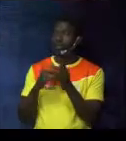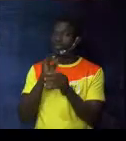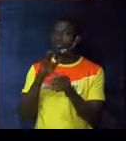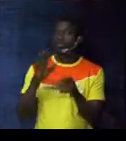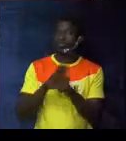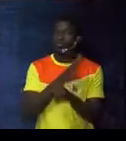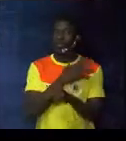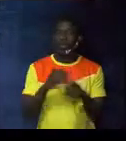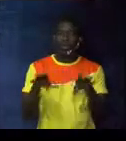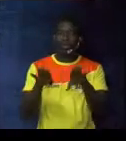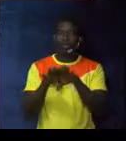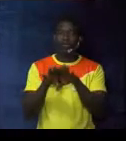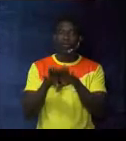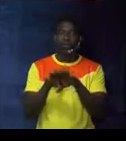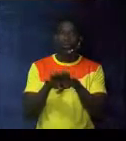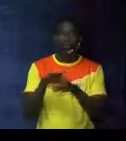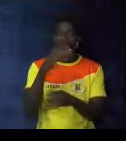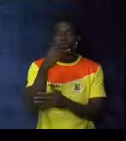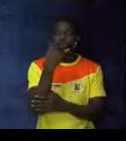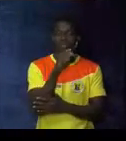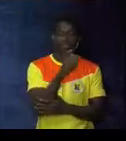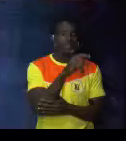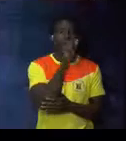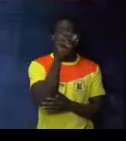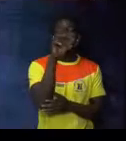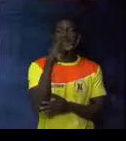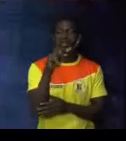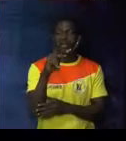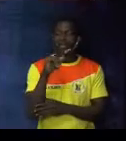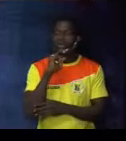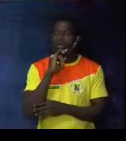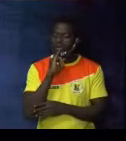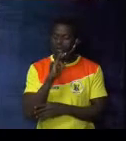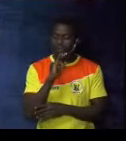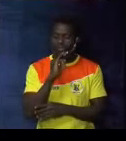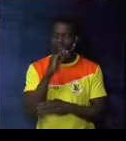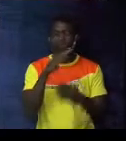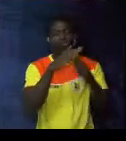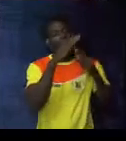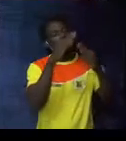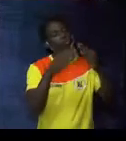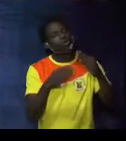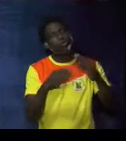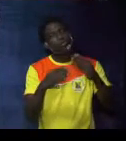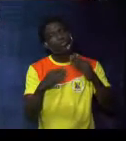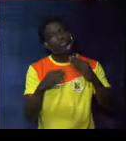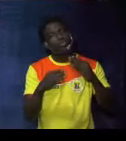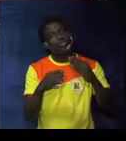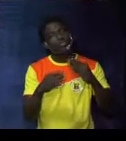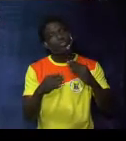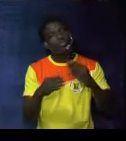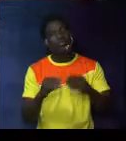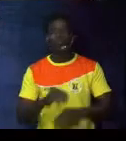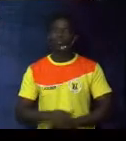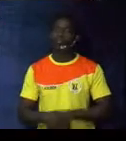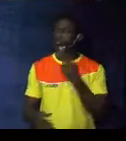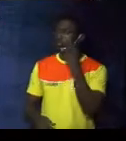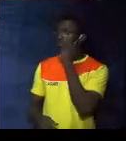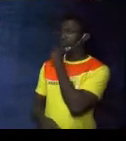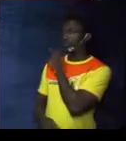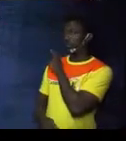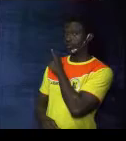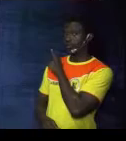Okay, the circumference is full and closed, but the arc is not complete. This is an arc.